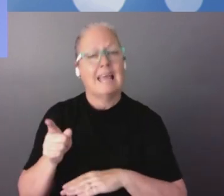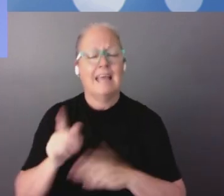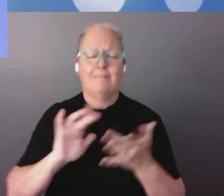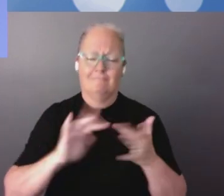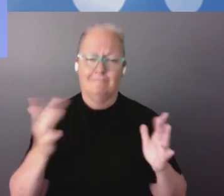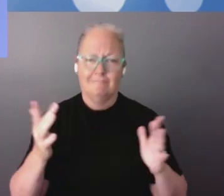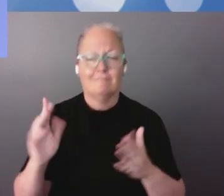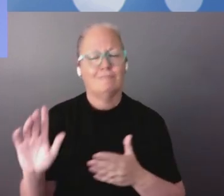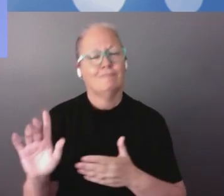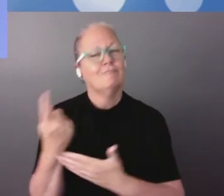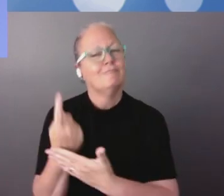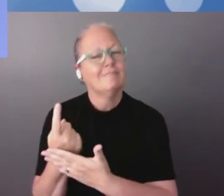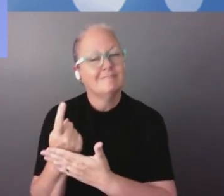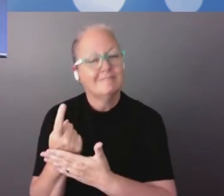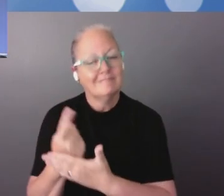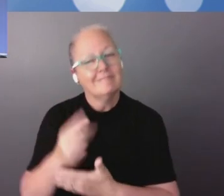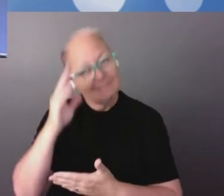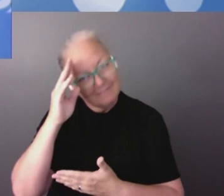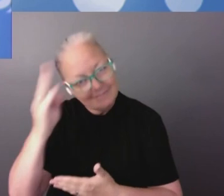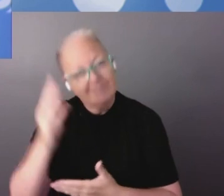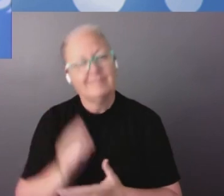hello, greetings from Katowice.